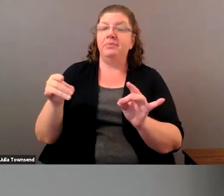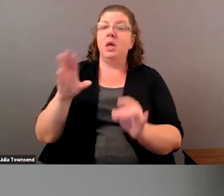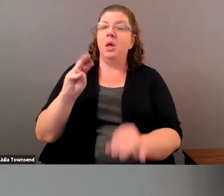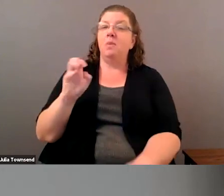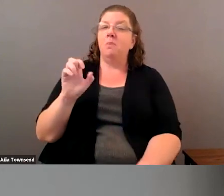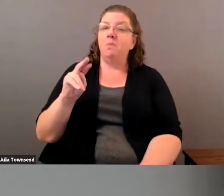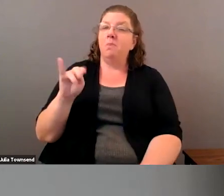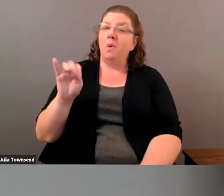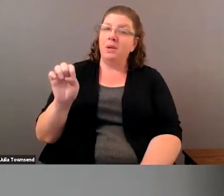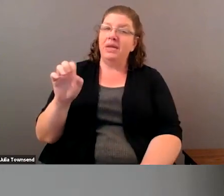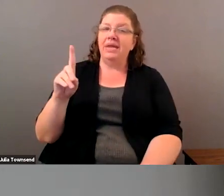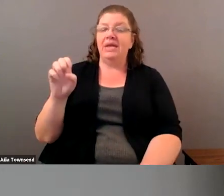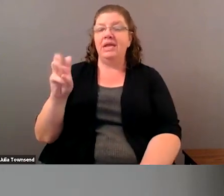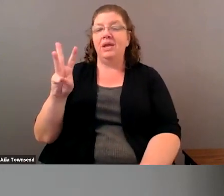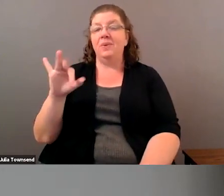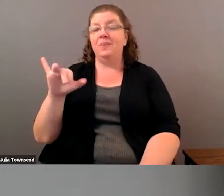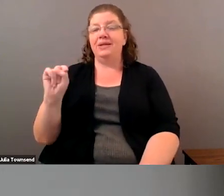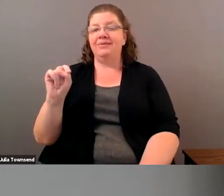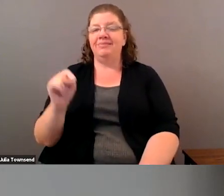DeWitt.